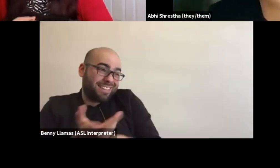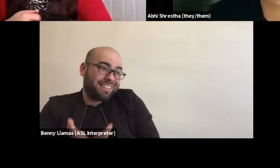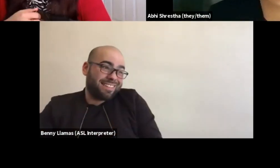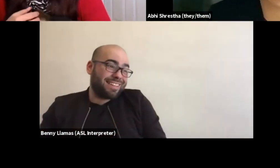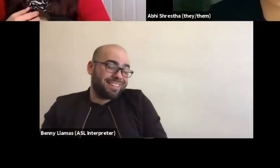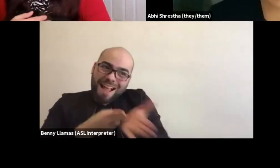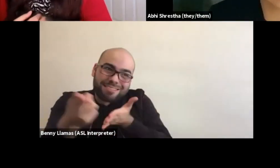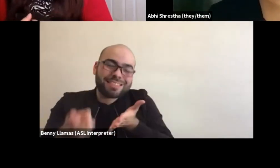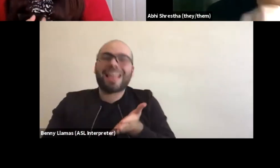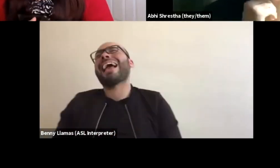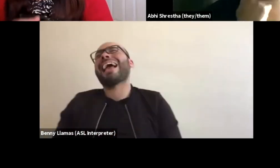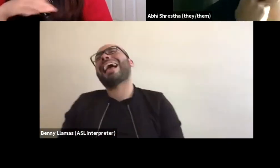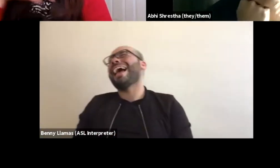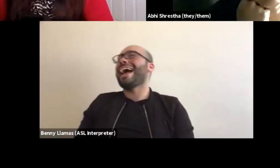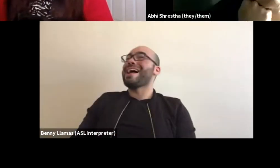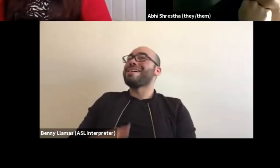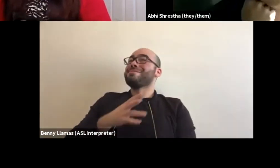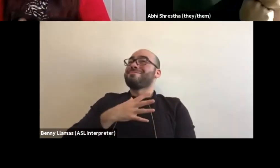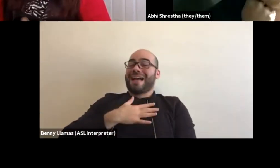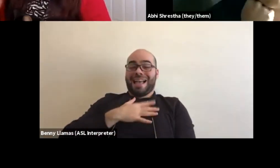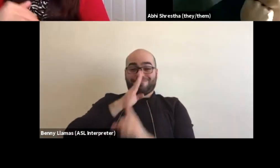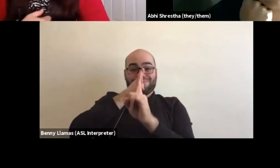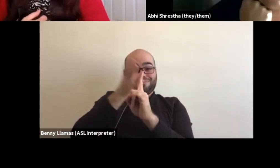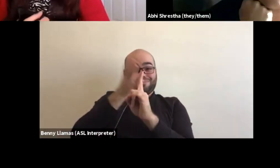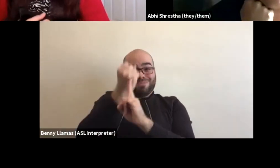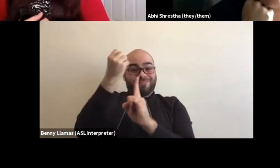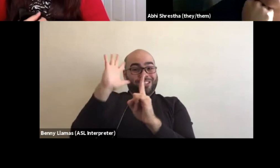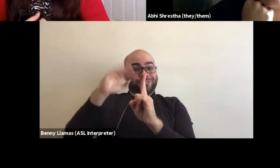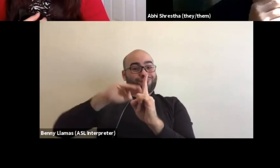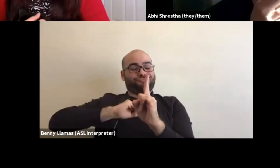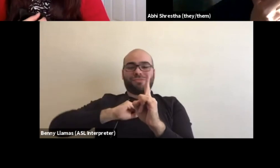It was not like a straight path to where I am now. That's for sure.